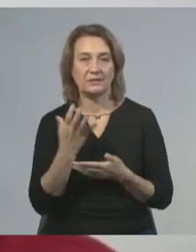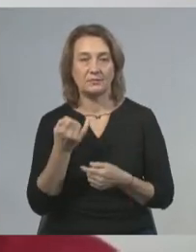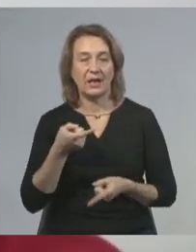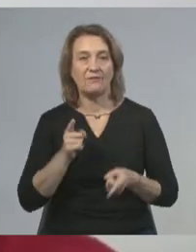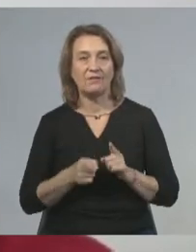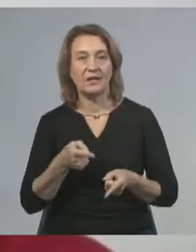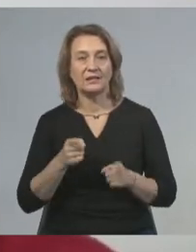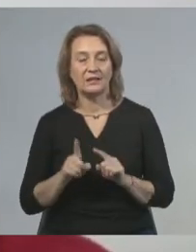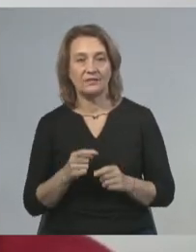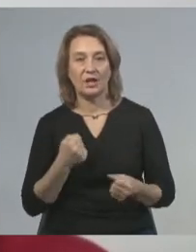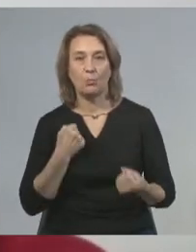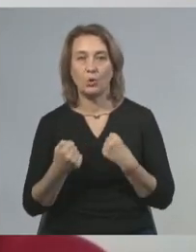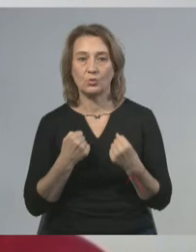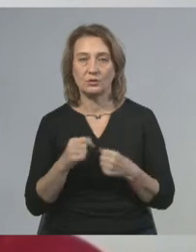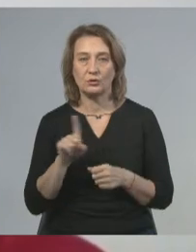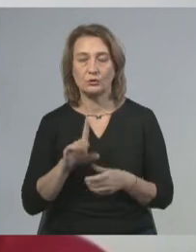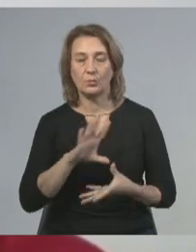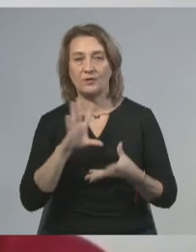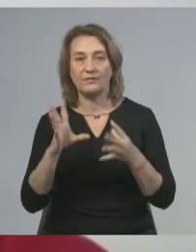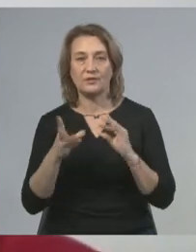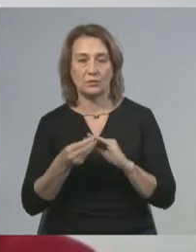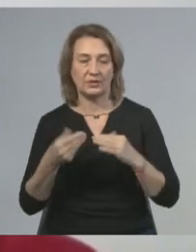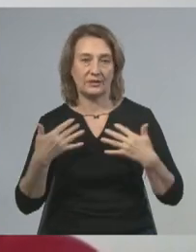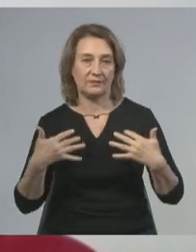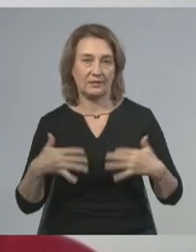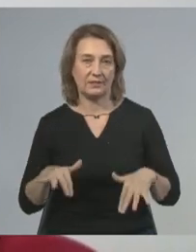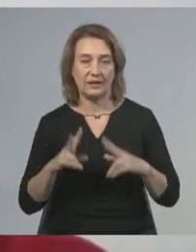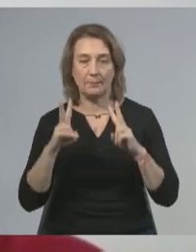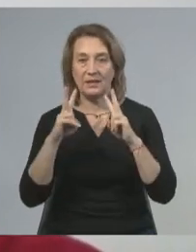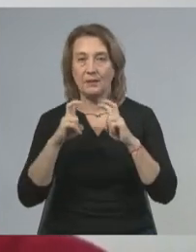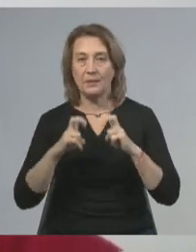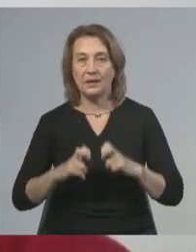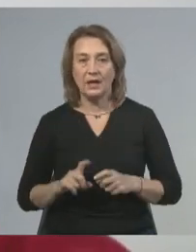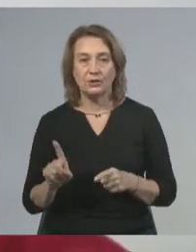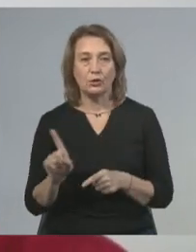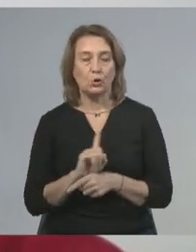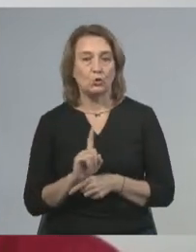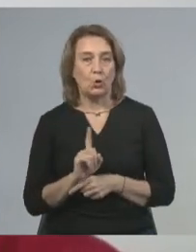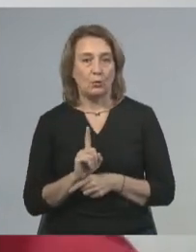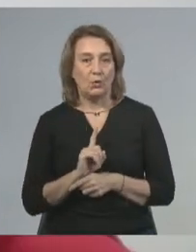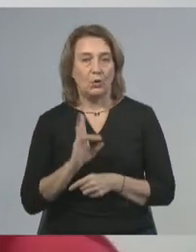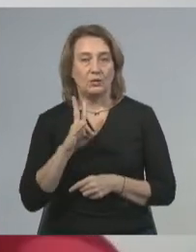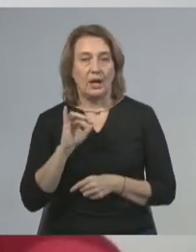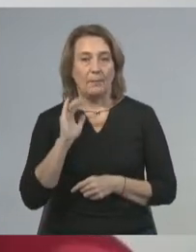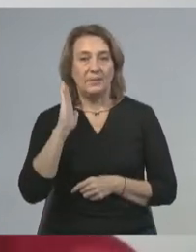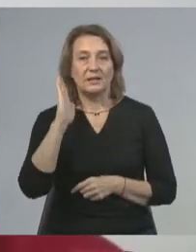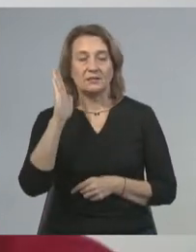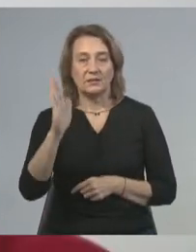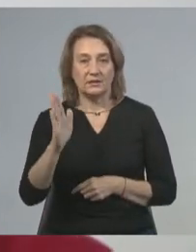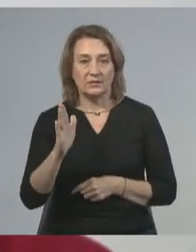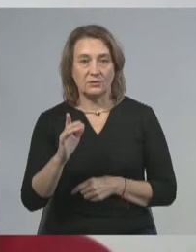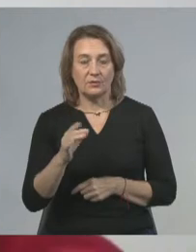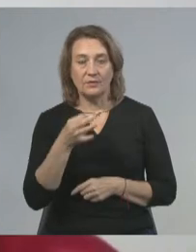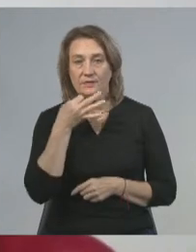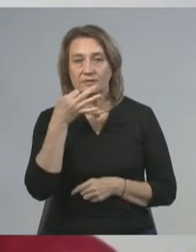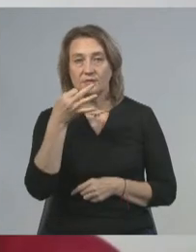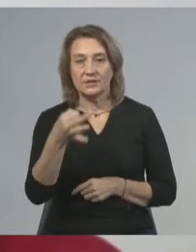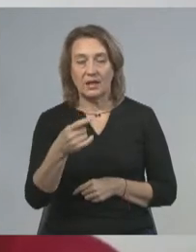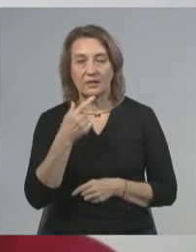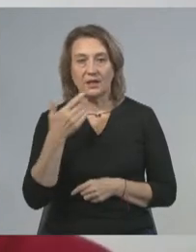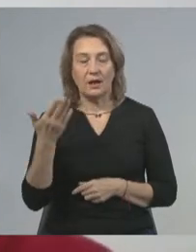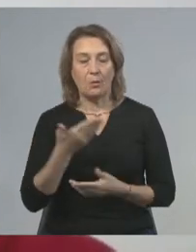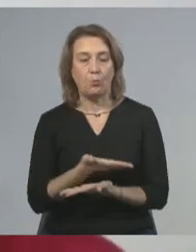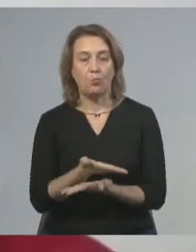this is a good results well there are several there were several violations and we need to tackle them